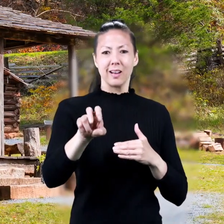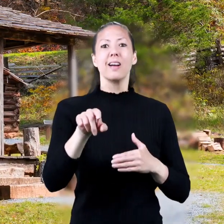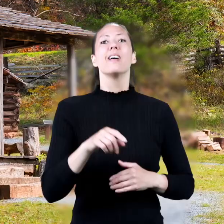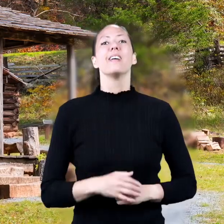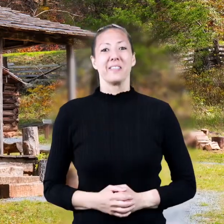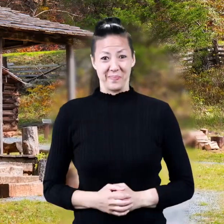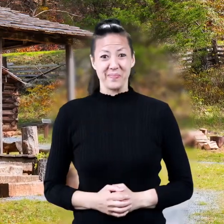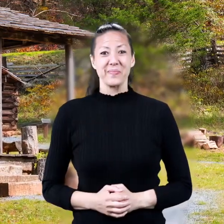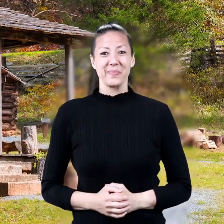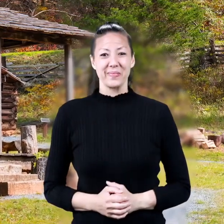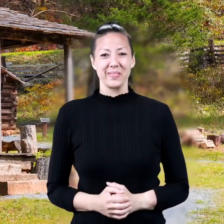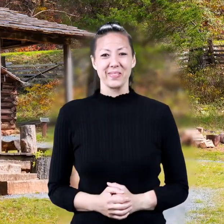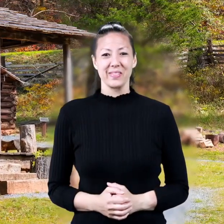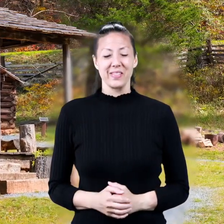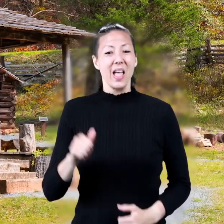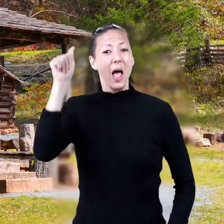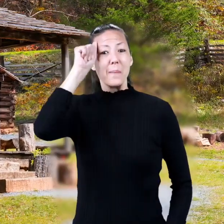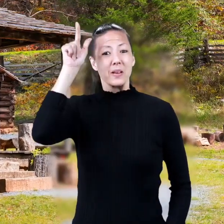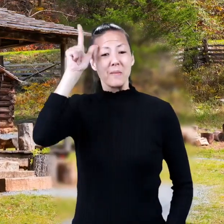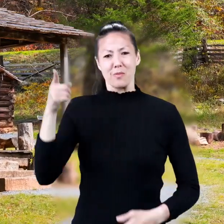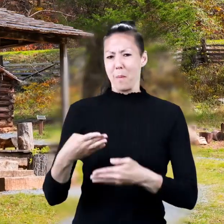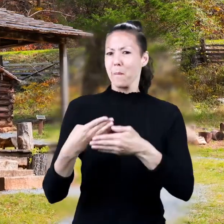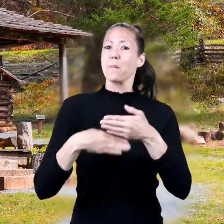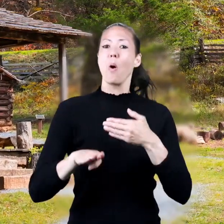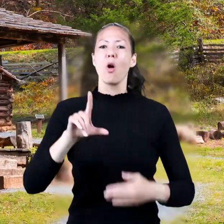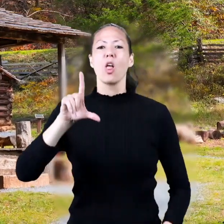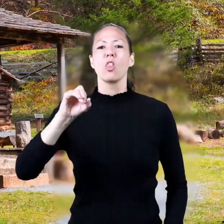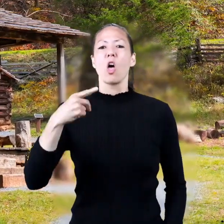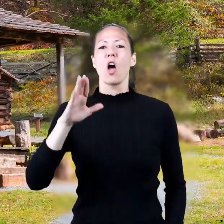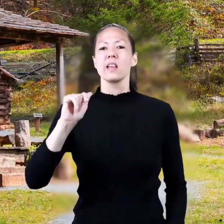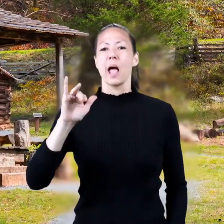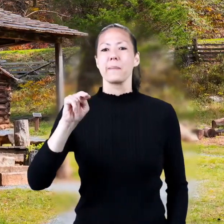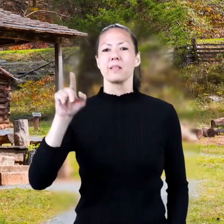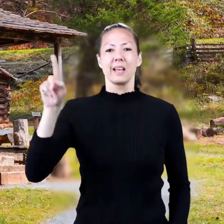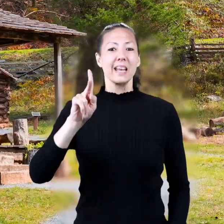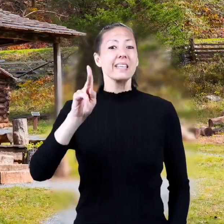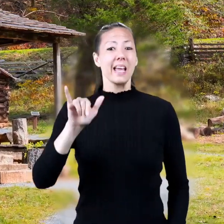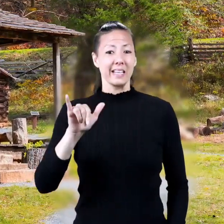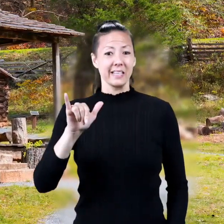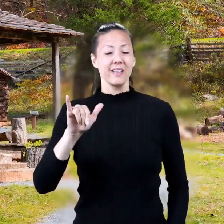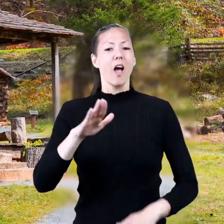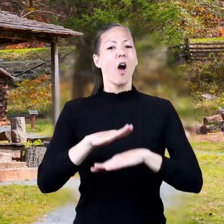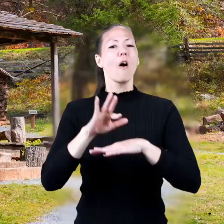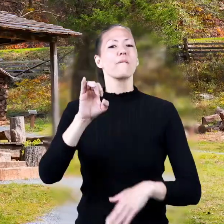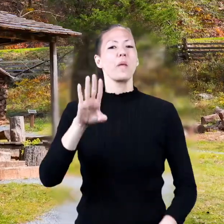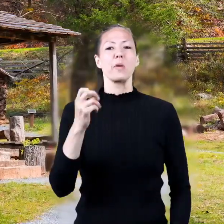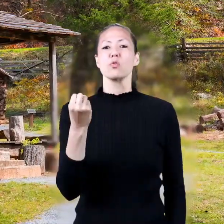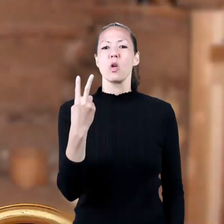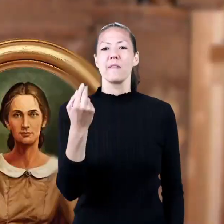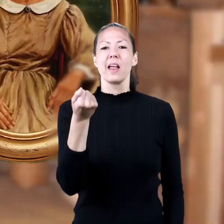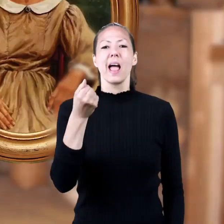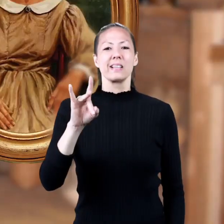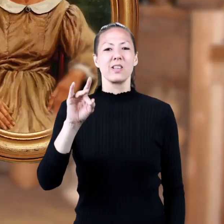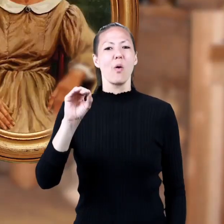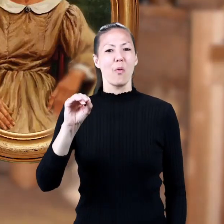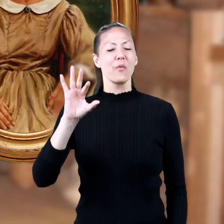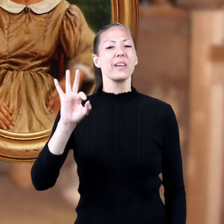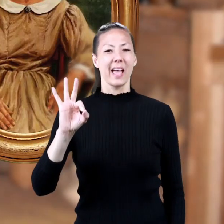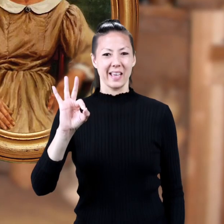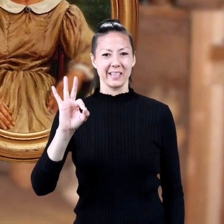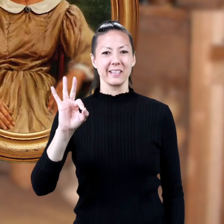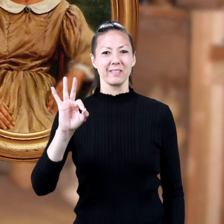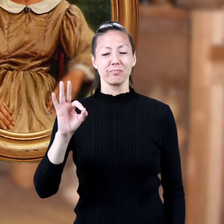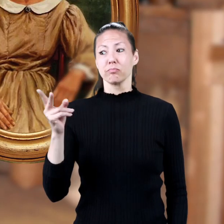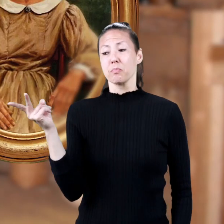Abraham Lincoln was born in a log cabin in Kentucky on February 12, 1809. Both of his